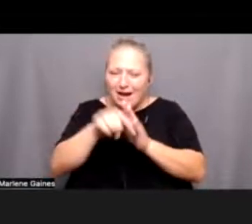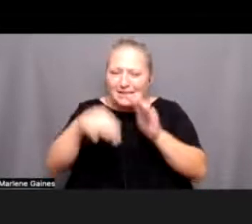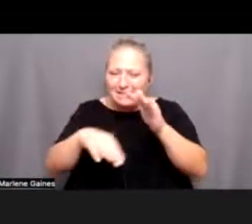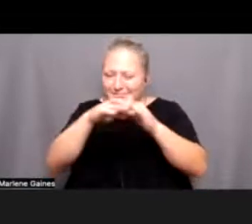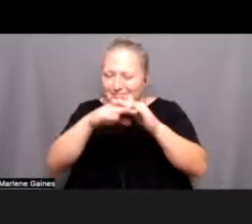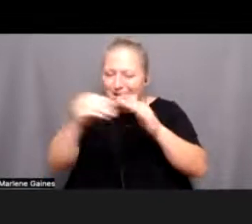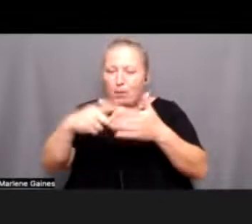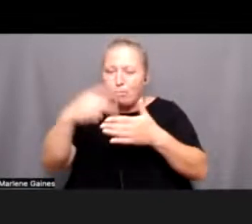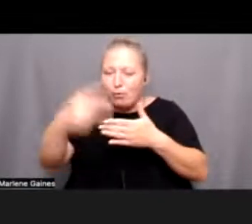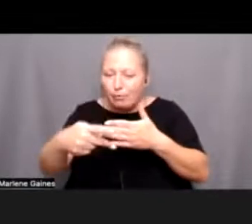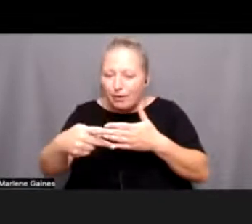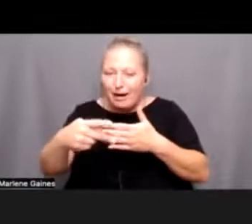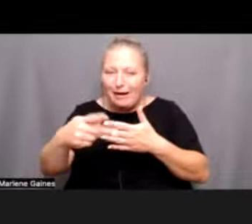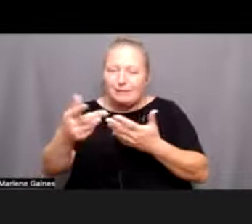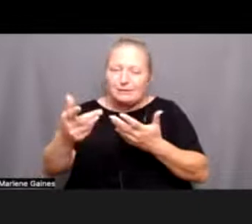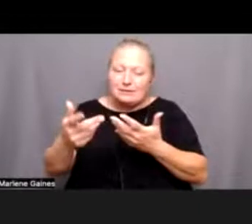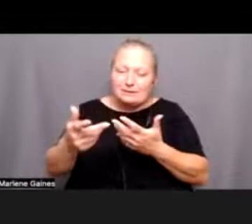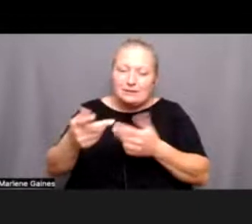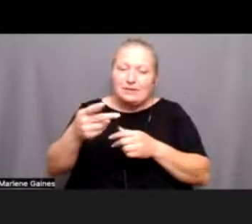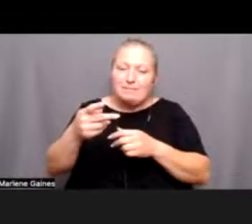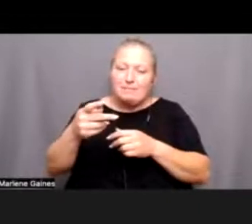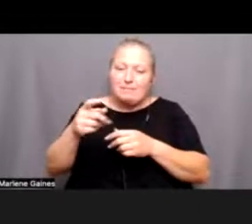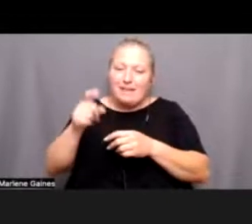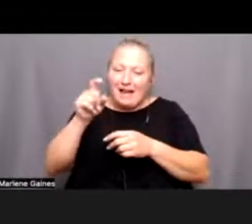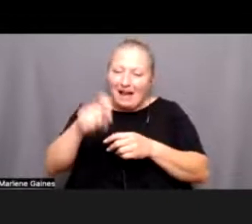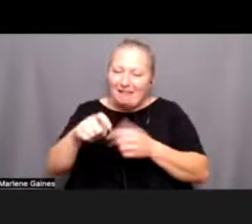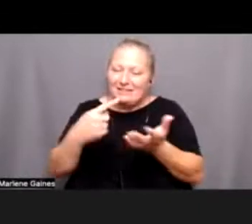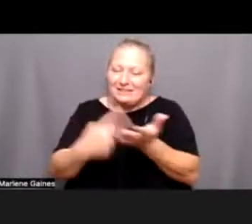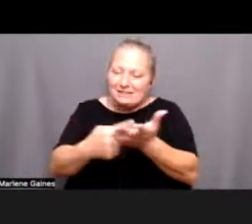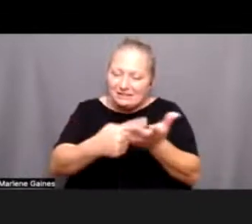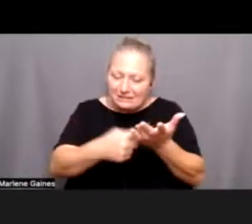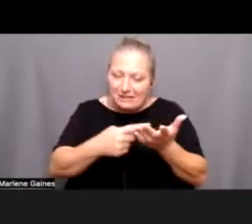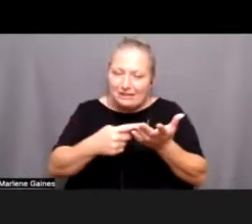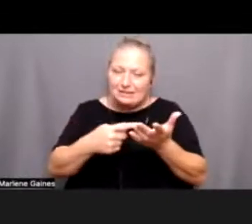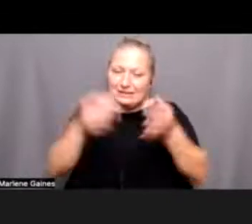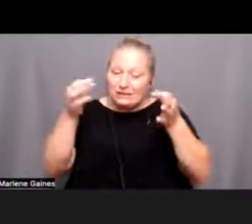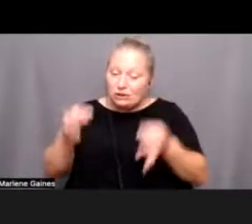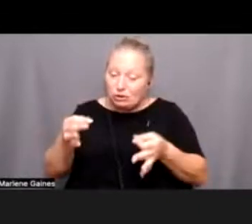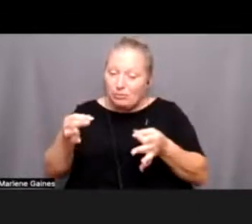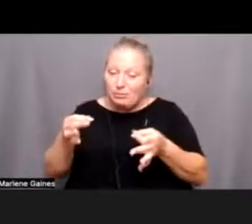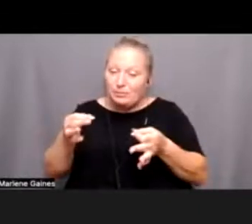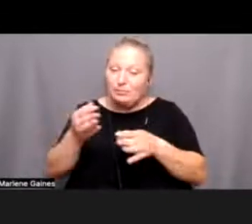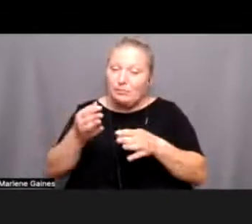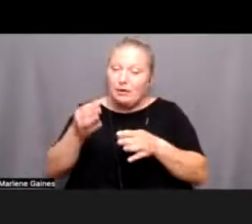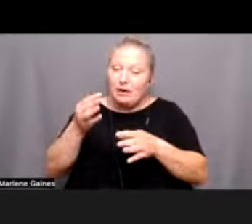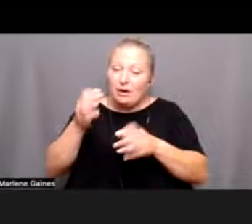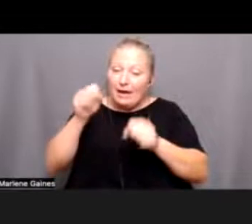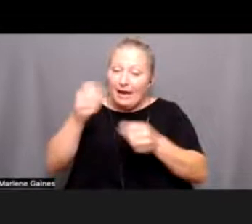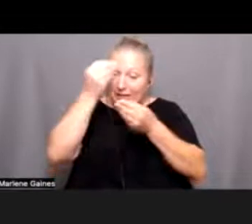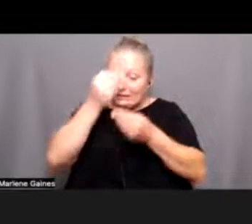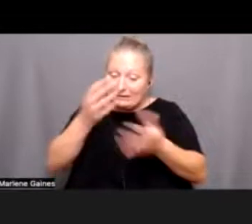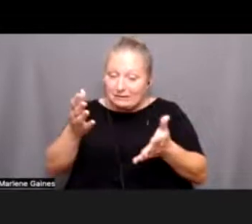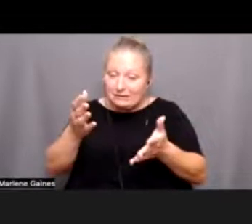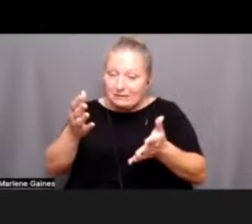of that needing to be discussed and determined to inform the direction